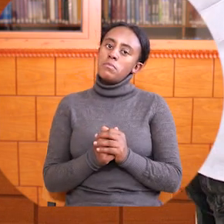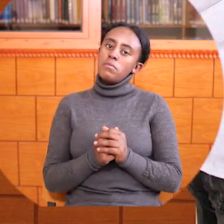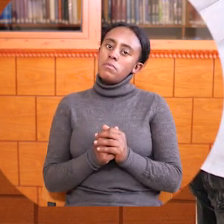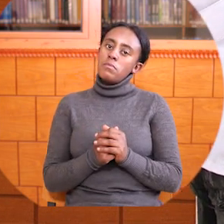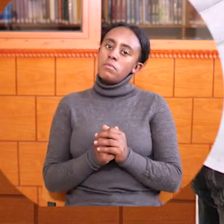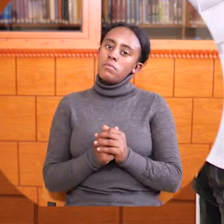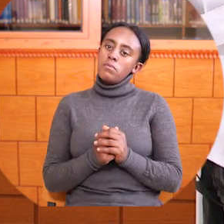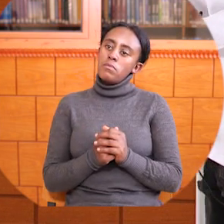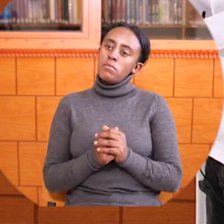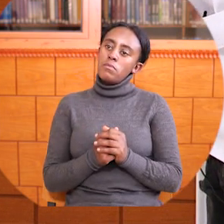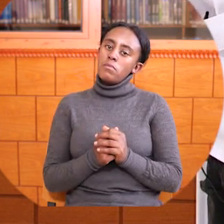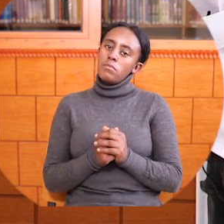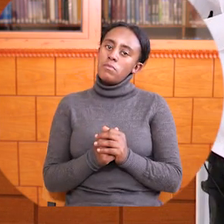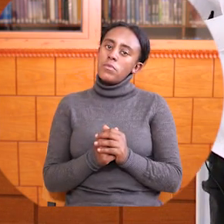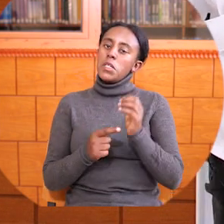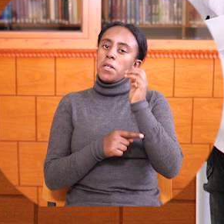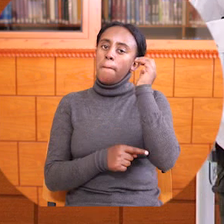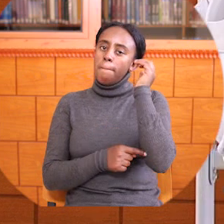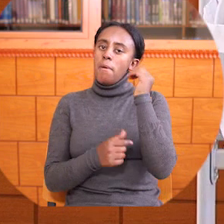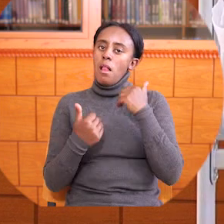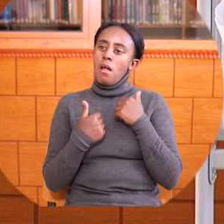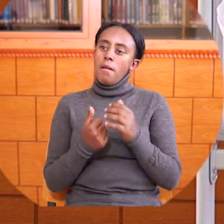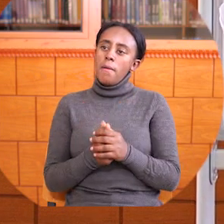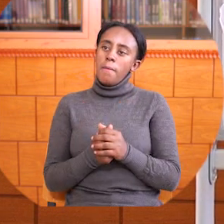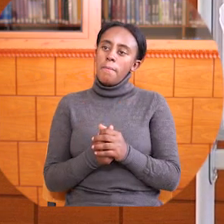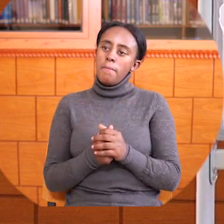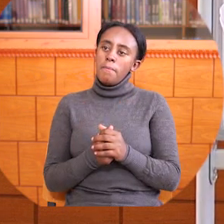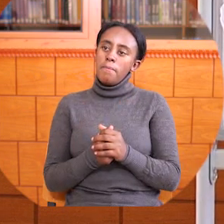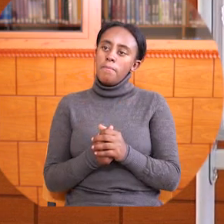And this one is a stem.